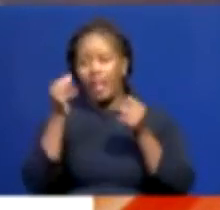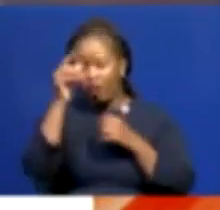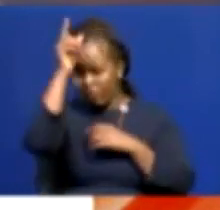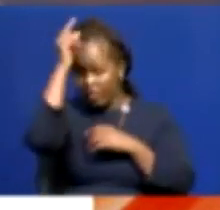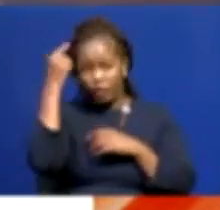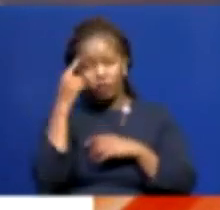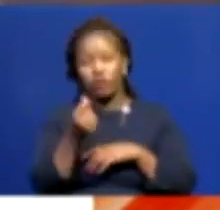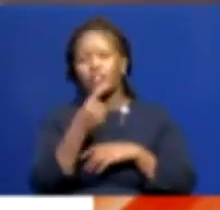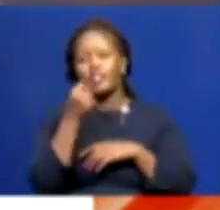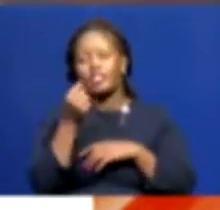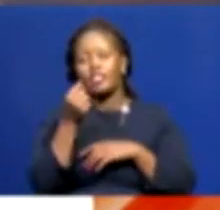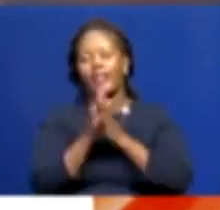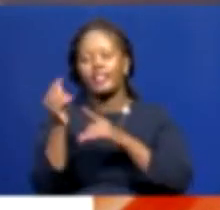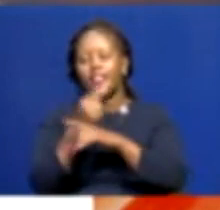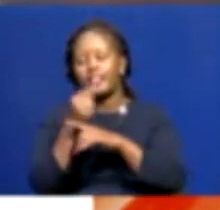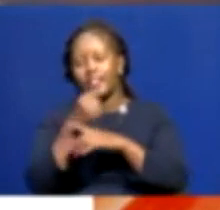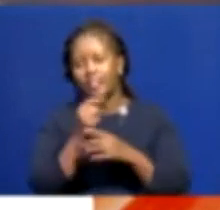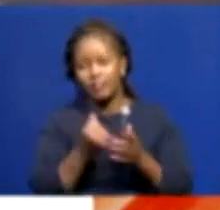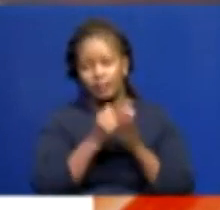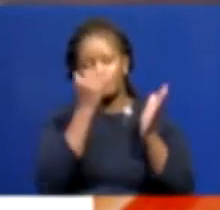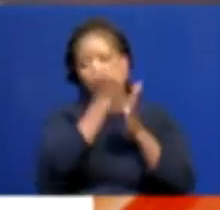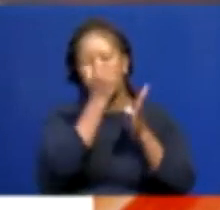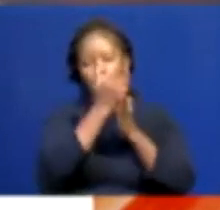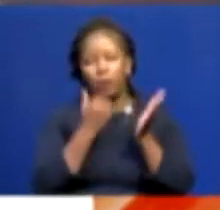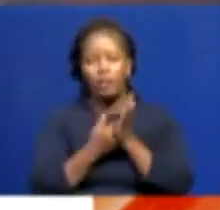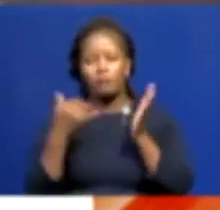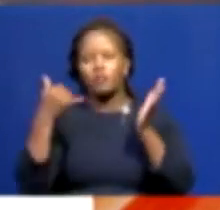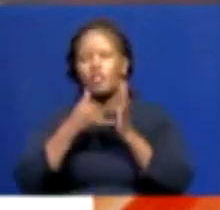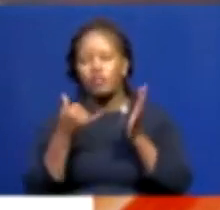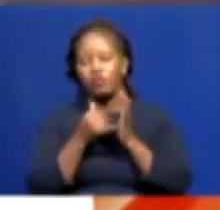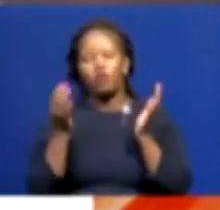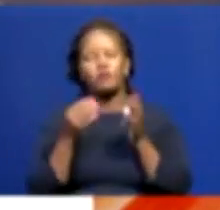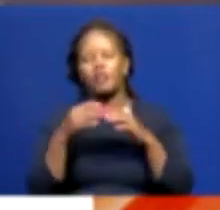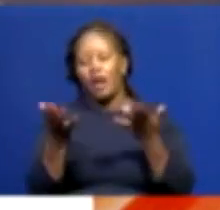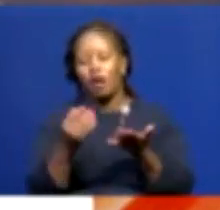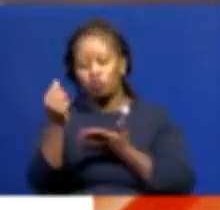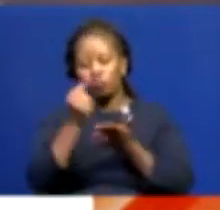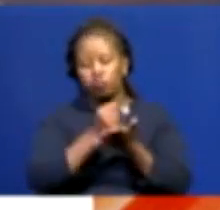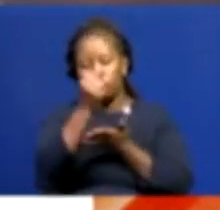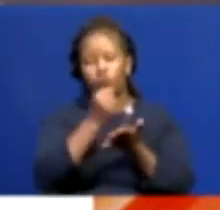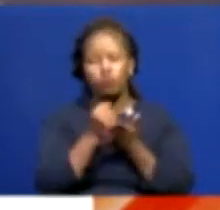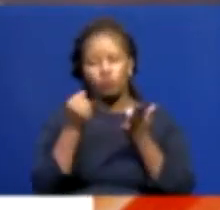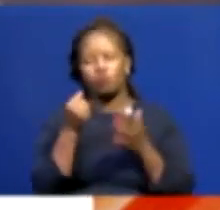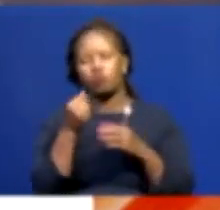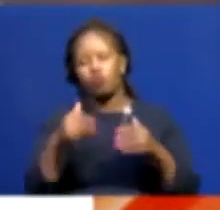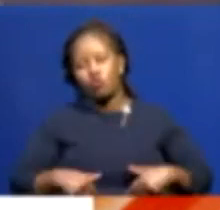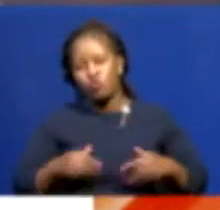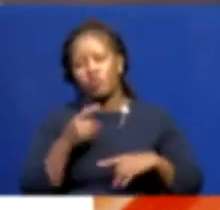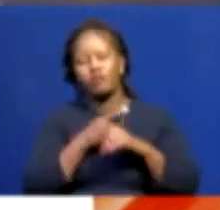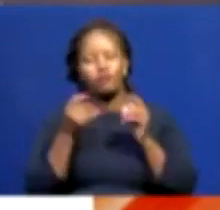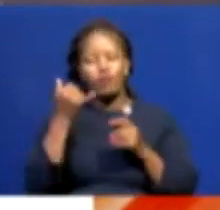and rehabilitation. The program involves a holistic approach to rehabilitation and reform from drugs and